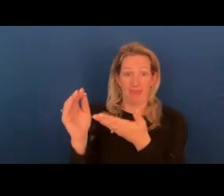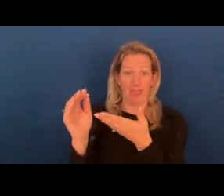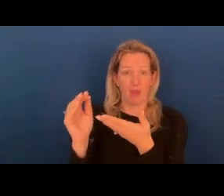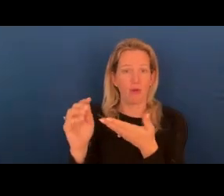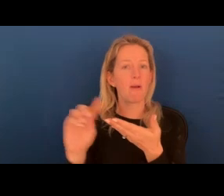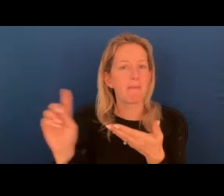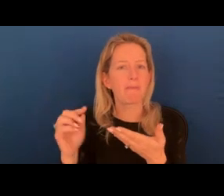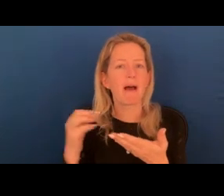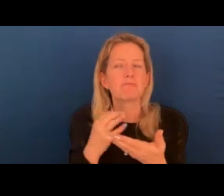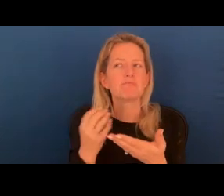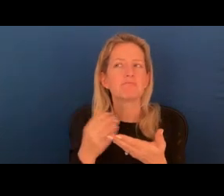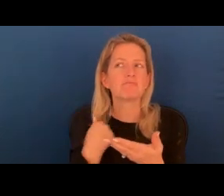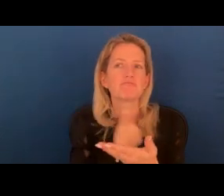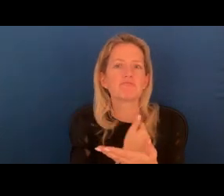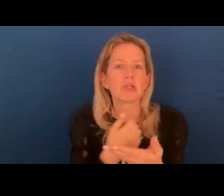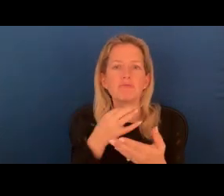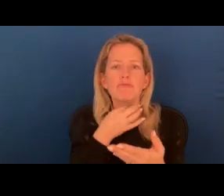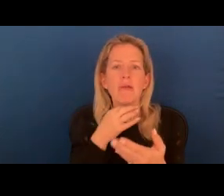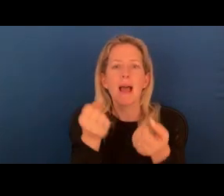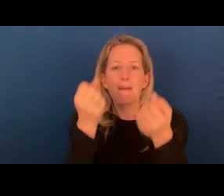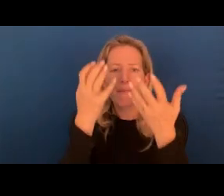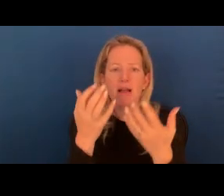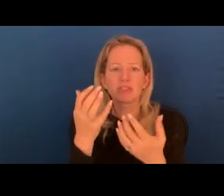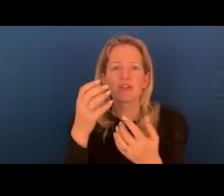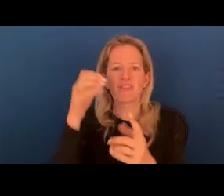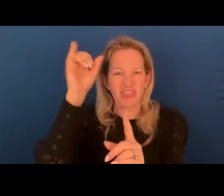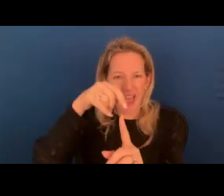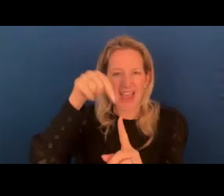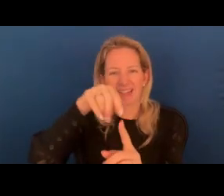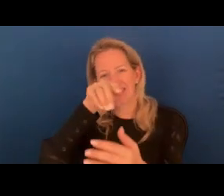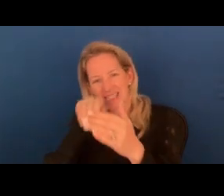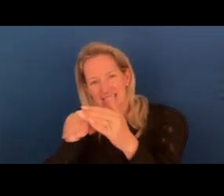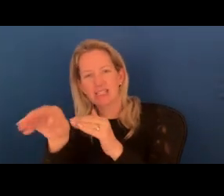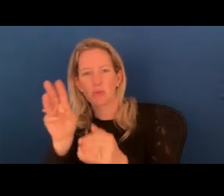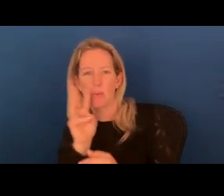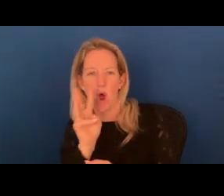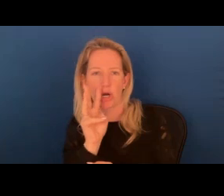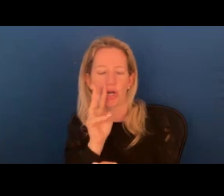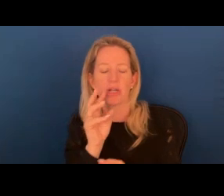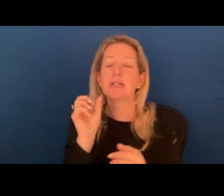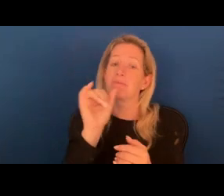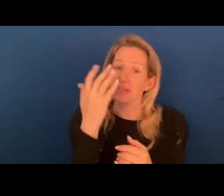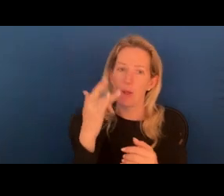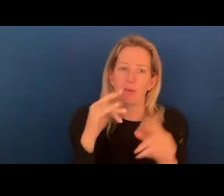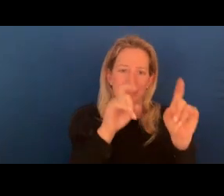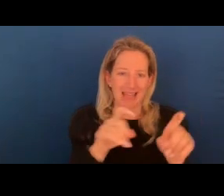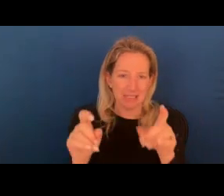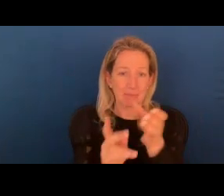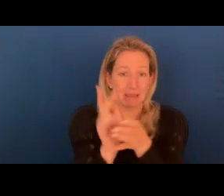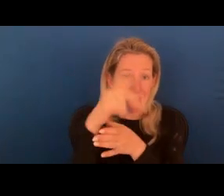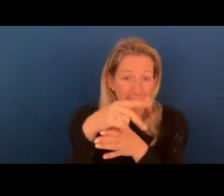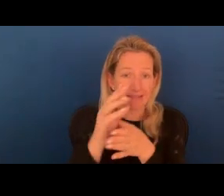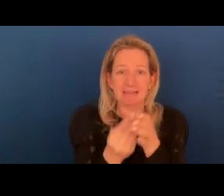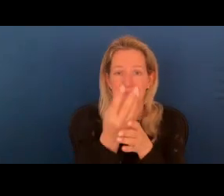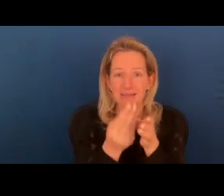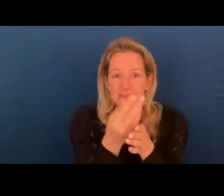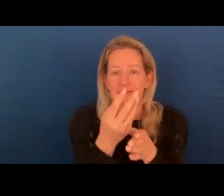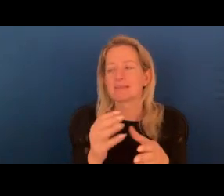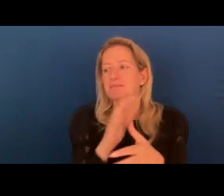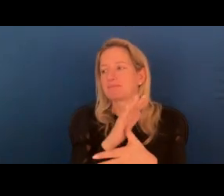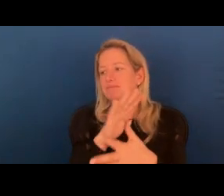in the lanternflies might potentially get into the water. So we'll find. I mean, that's why we're going to test plants as well. And we chose to